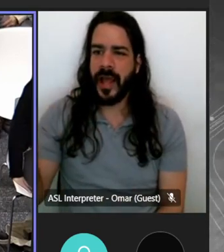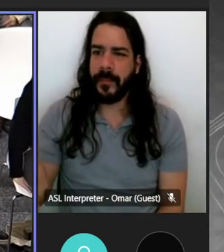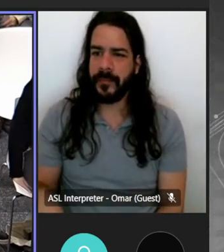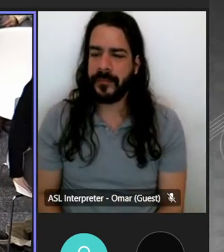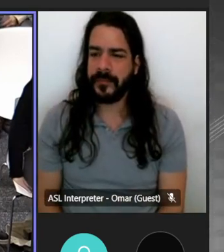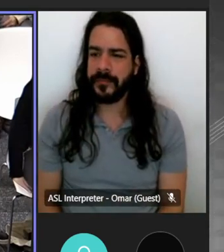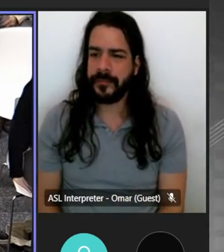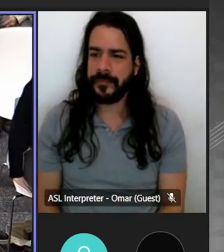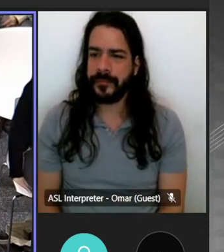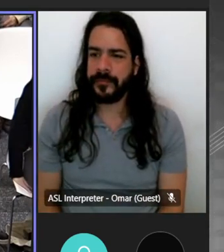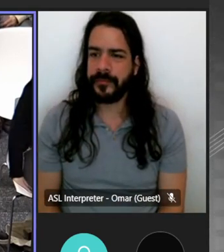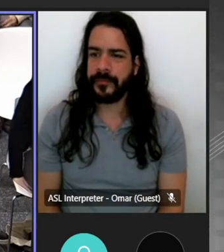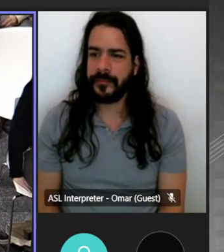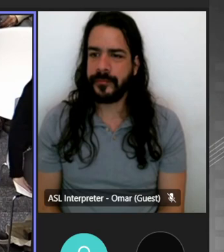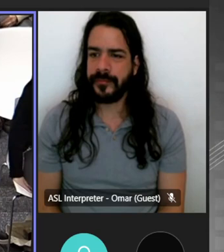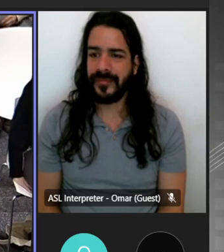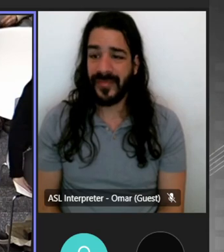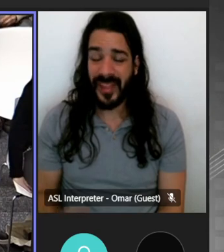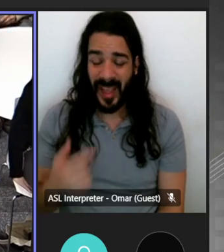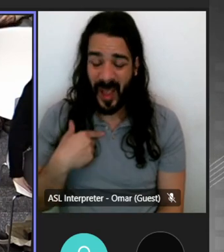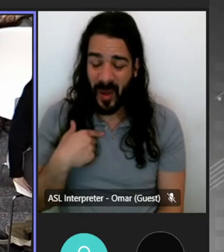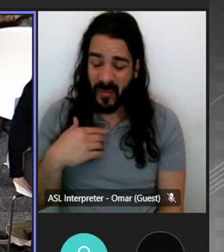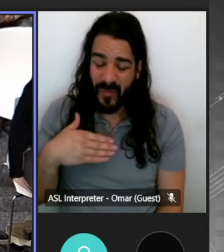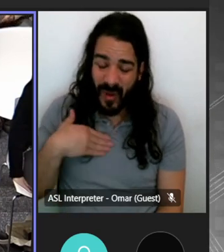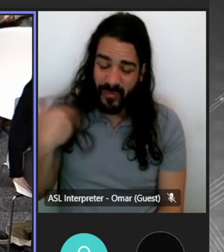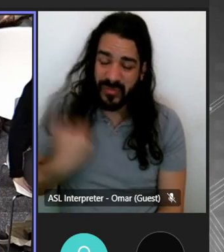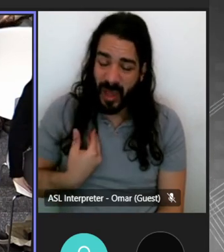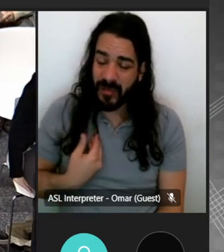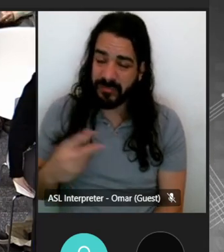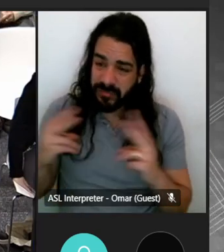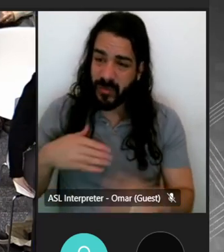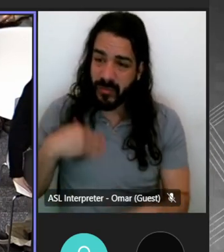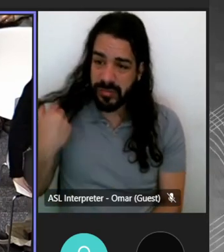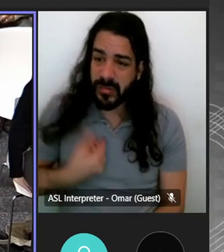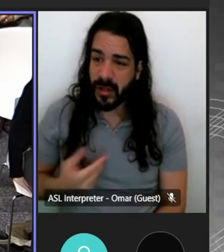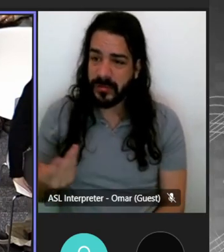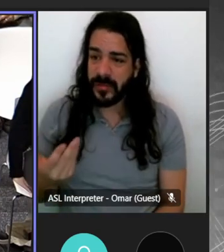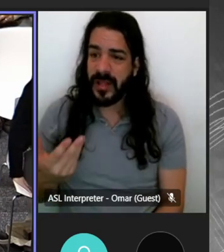booking app. I am very, very, very upset about this.